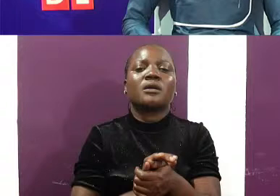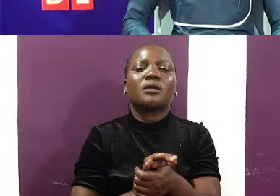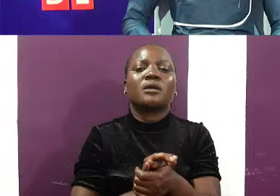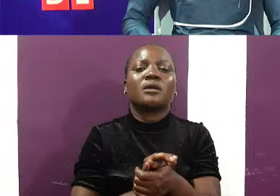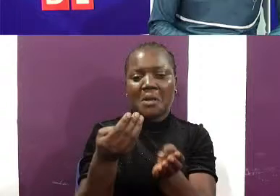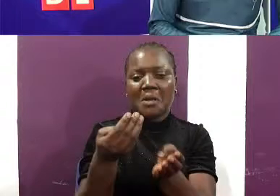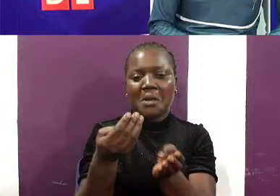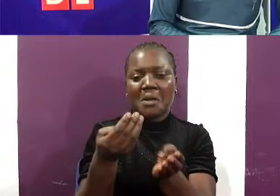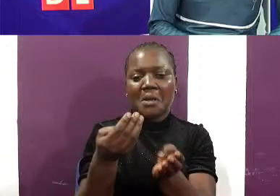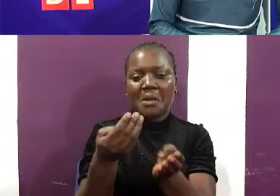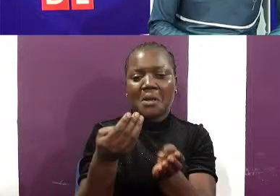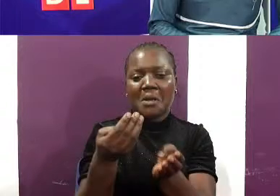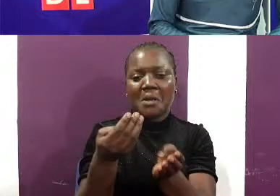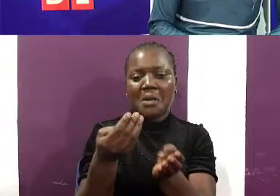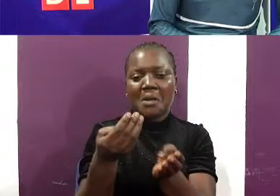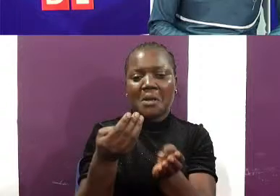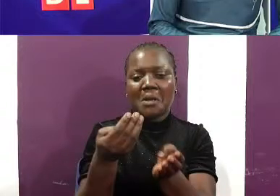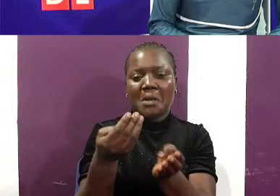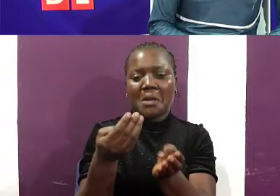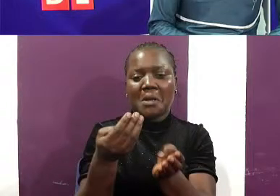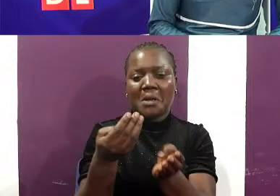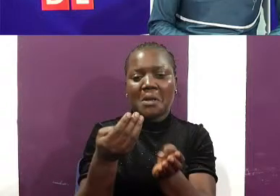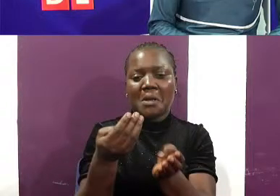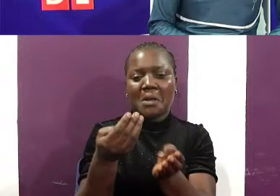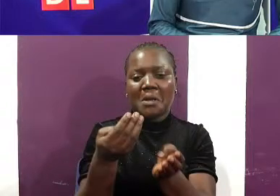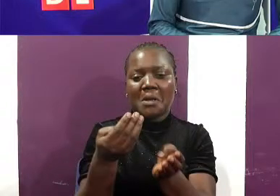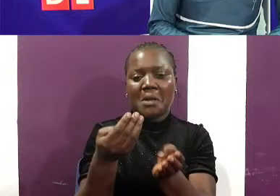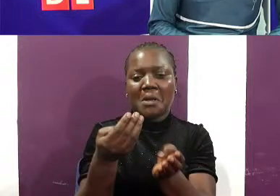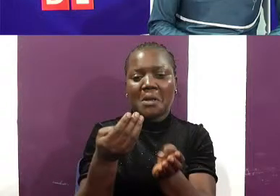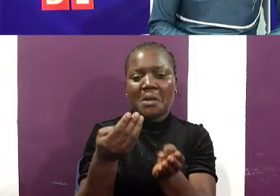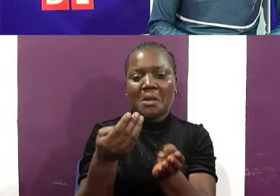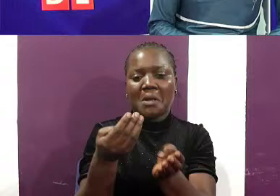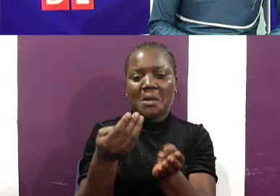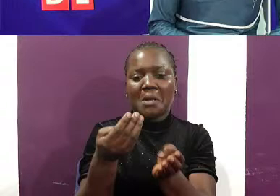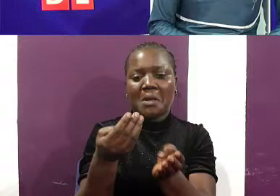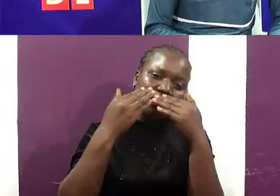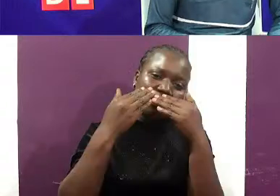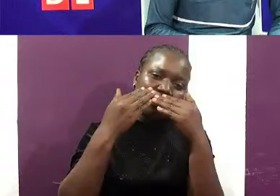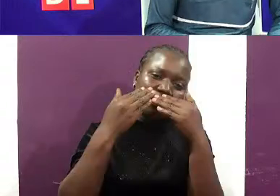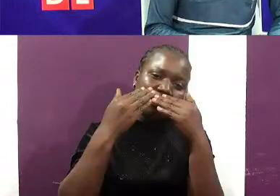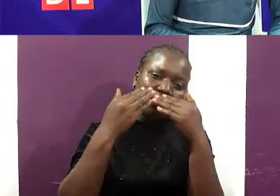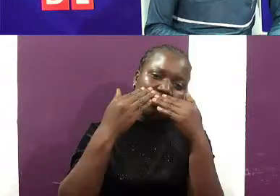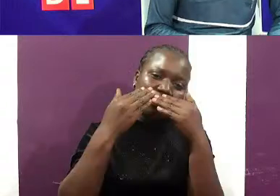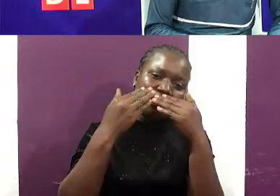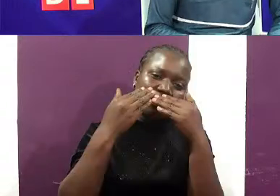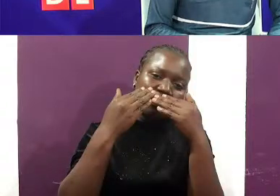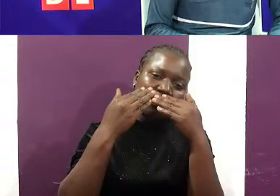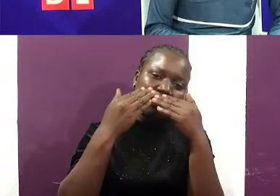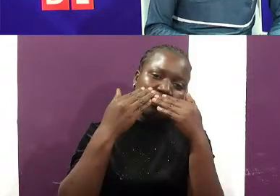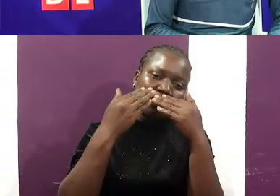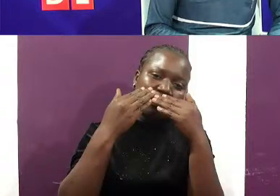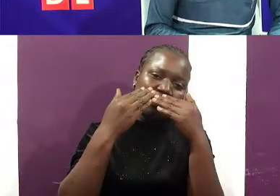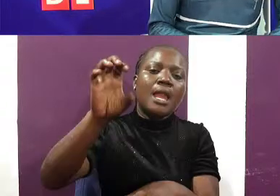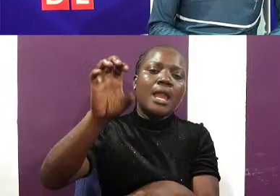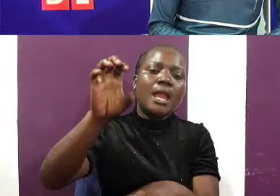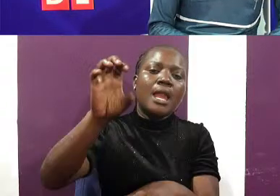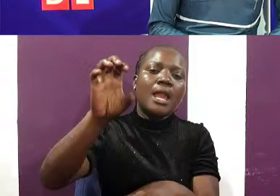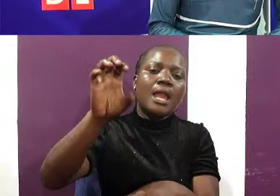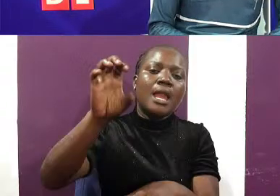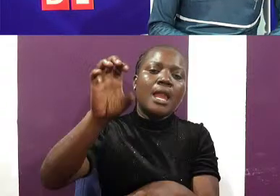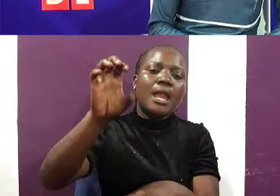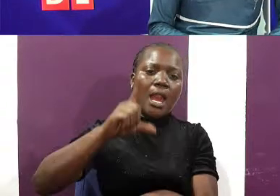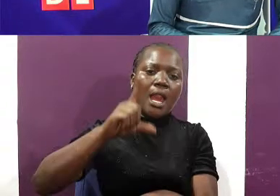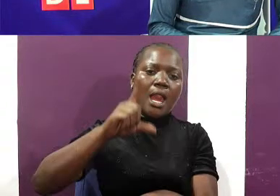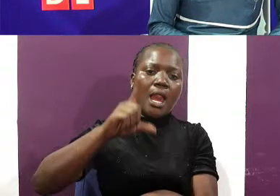Yenia, brother Rubin, Kataka, Ewo Ligon, Asafumu, Yadana say. Mr. Alfred won